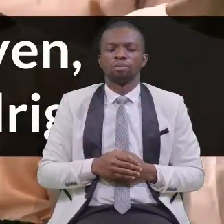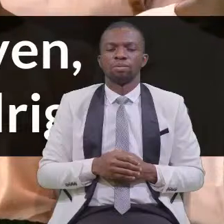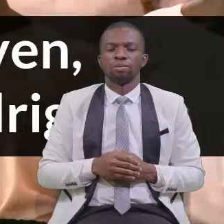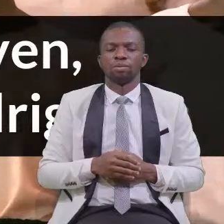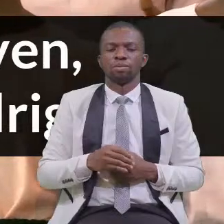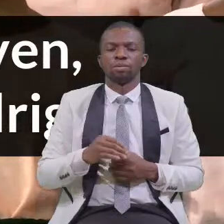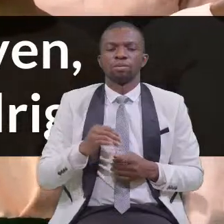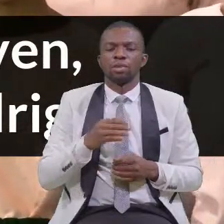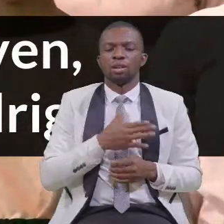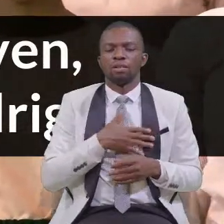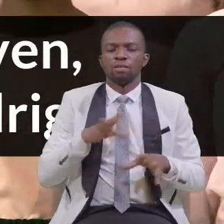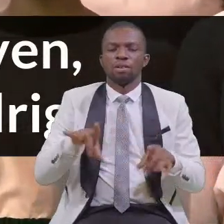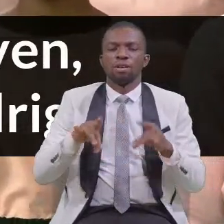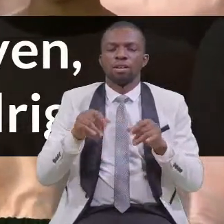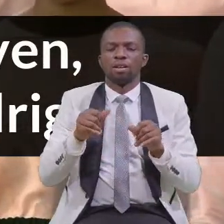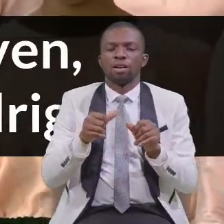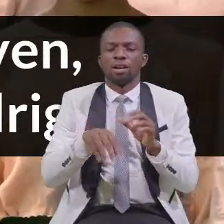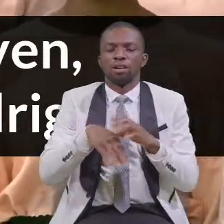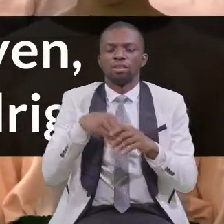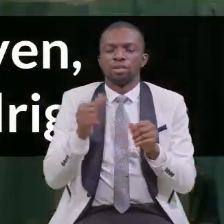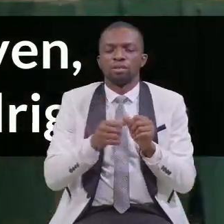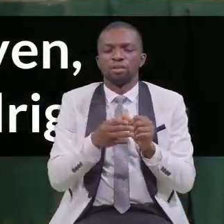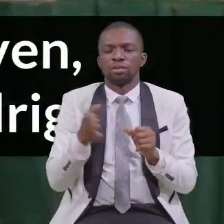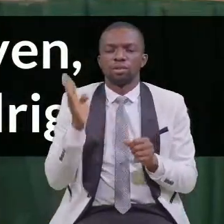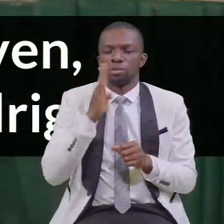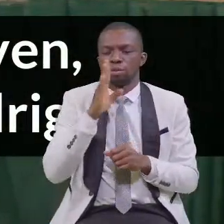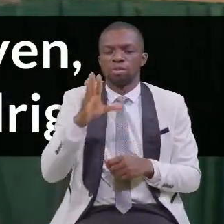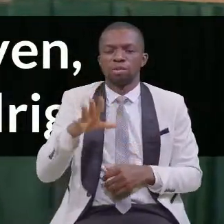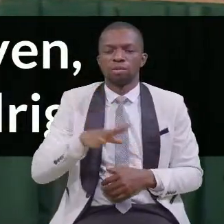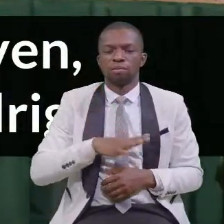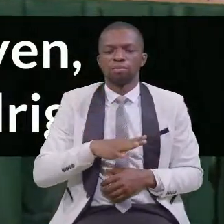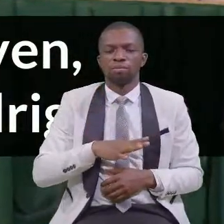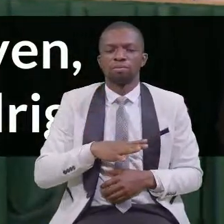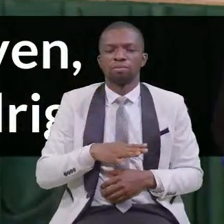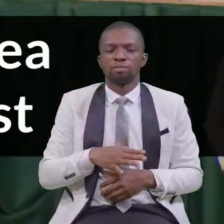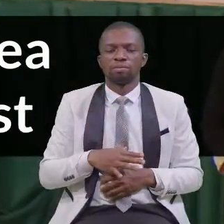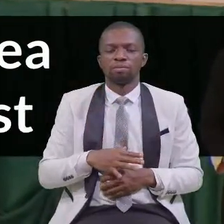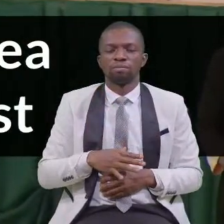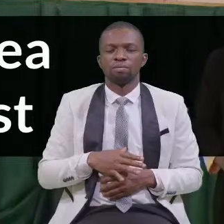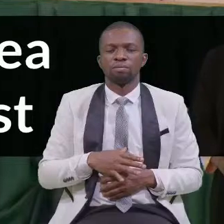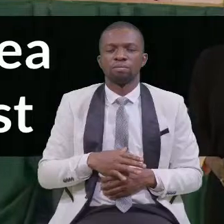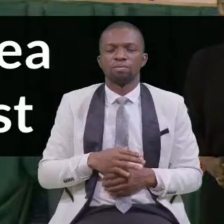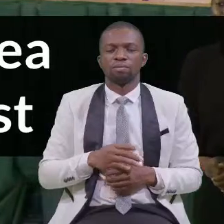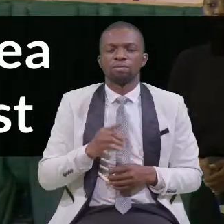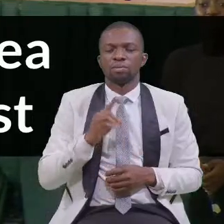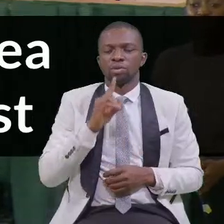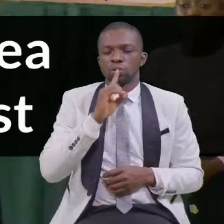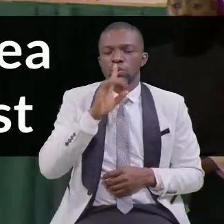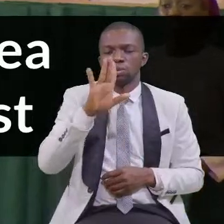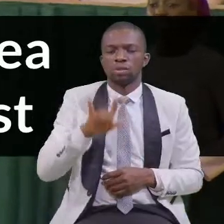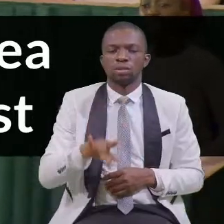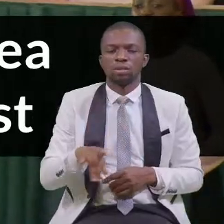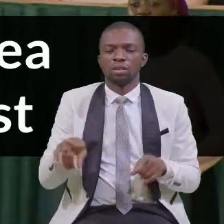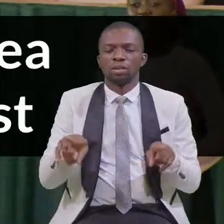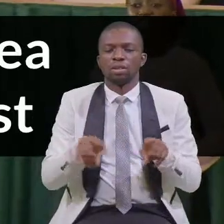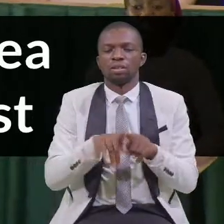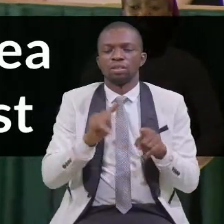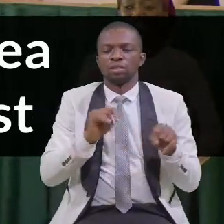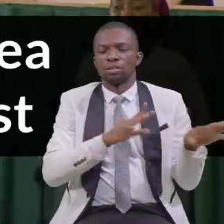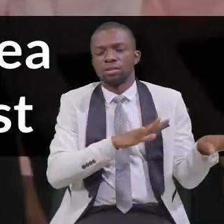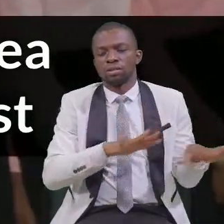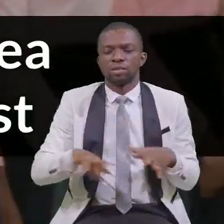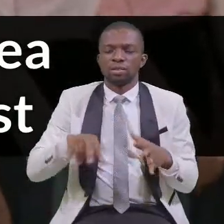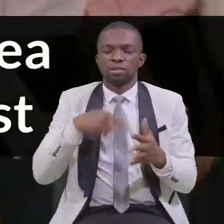heaven about that everything will be alright. Standing as the rivers reach